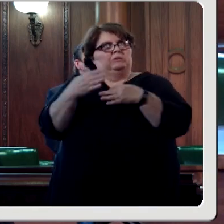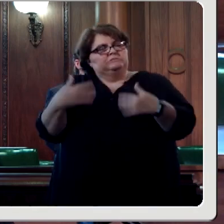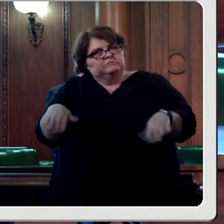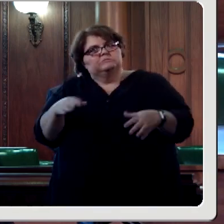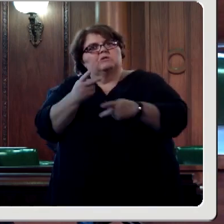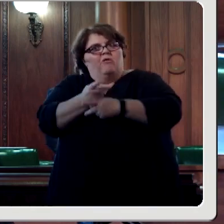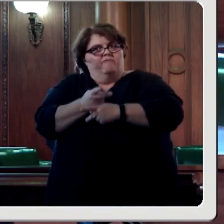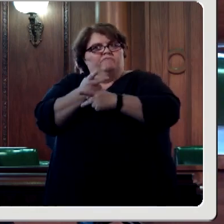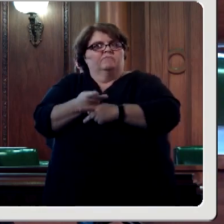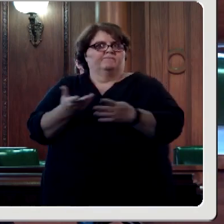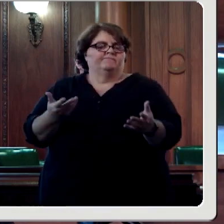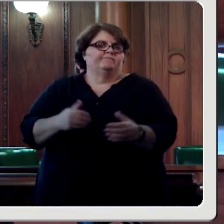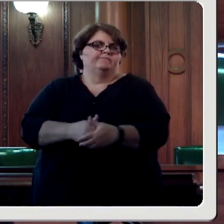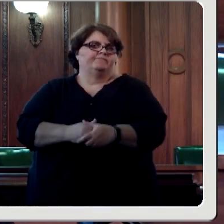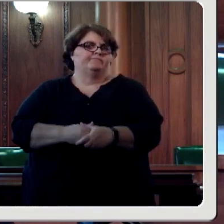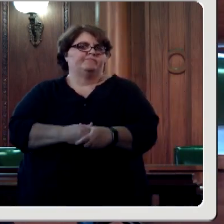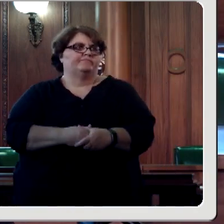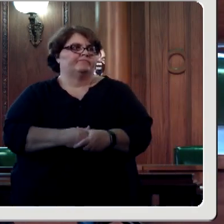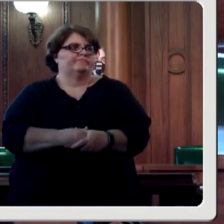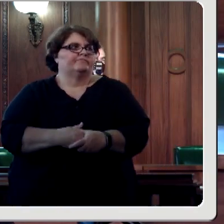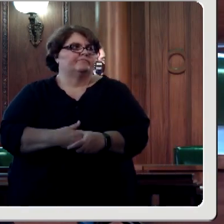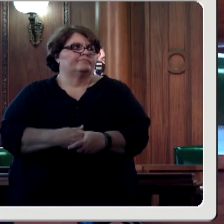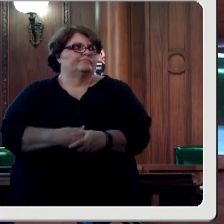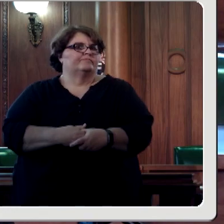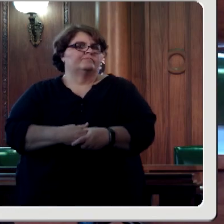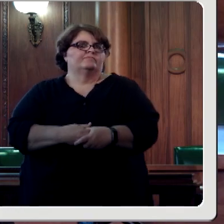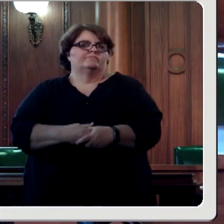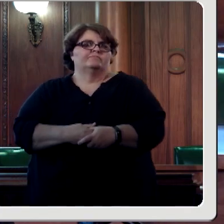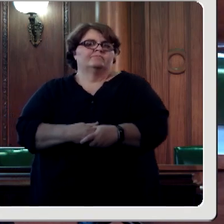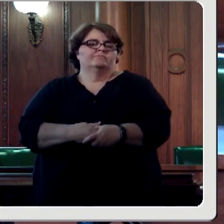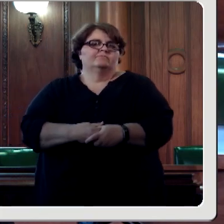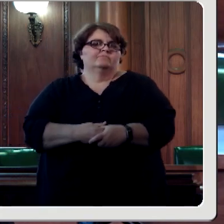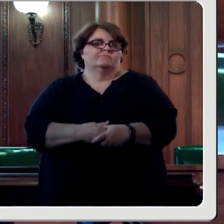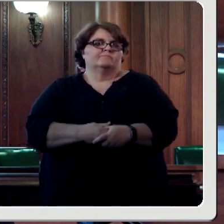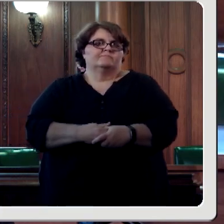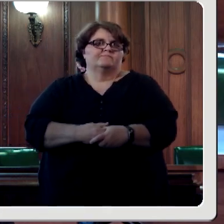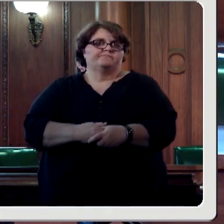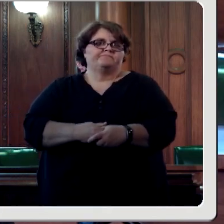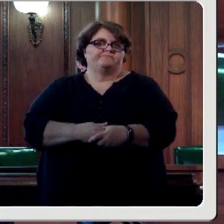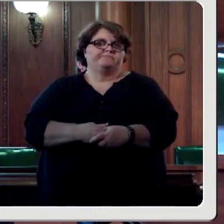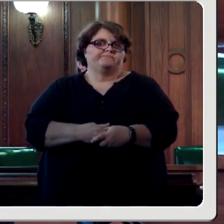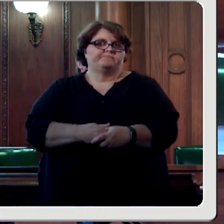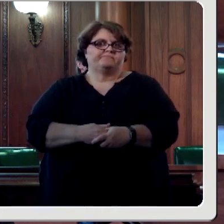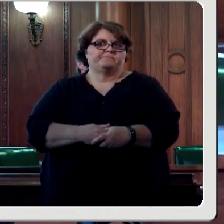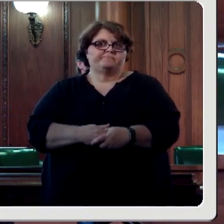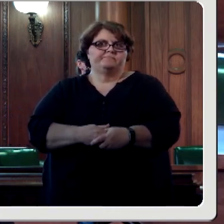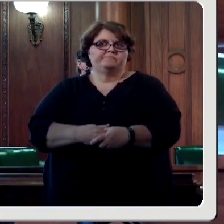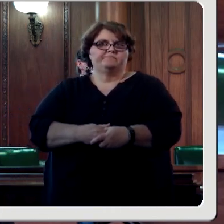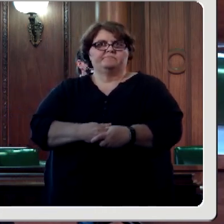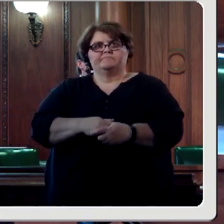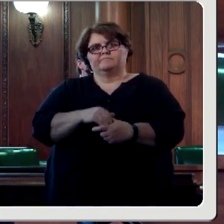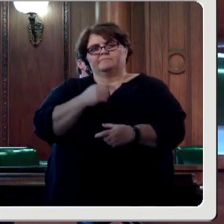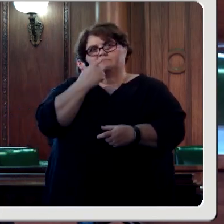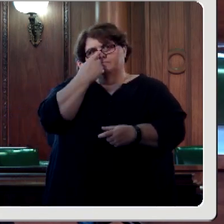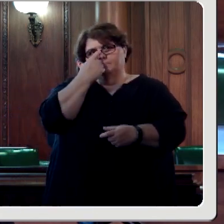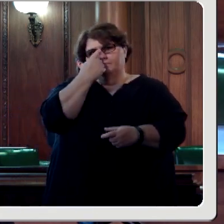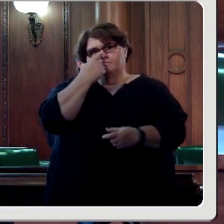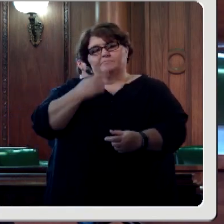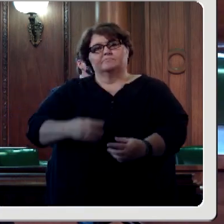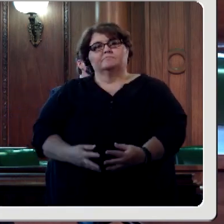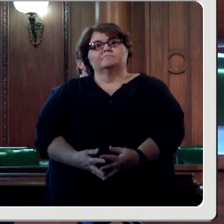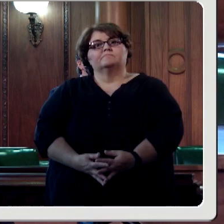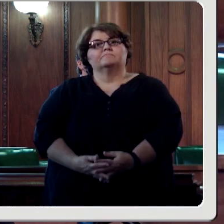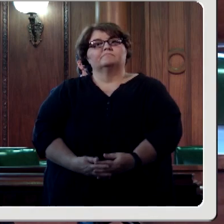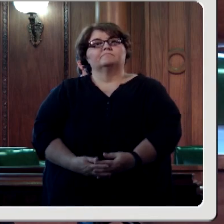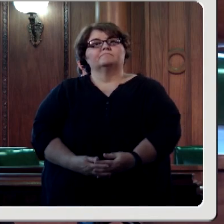COVID. And while there are some promising signs that we have tamped down any dramatic increases